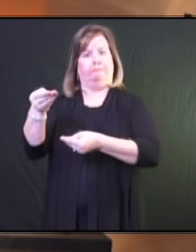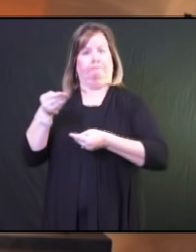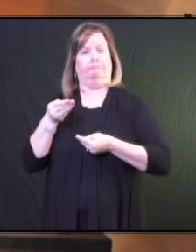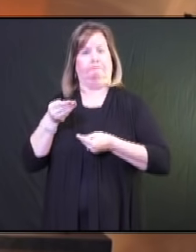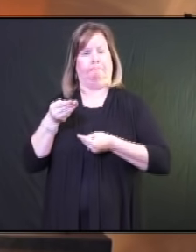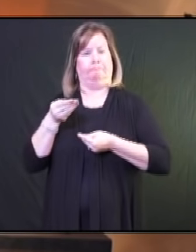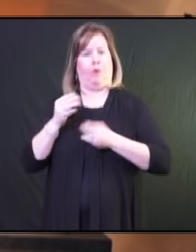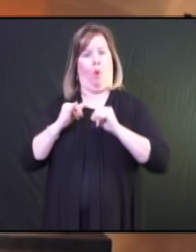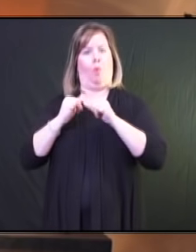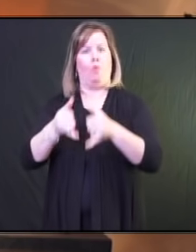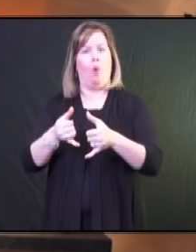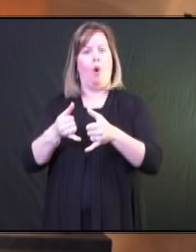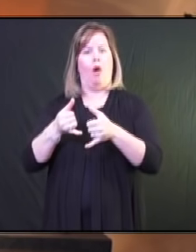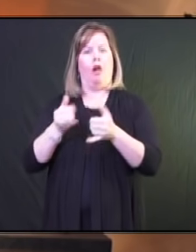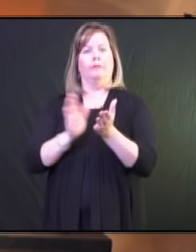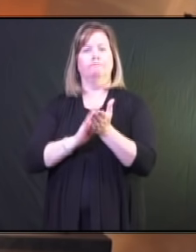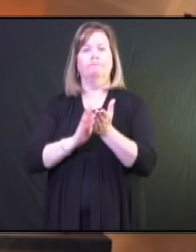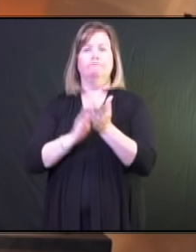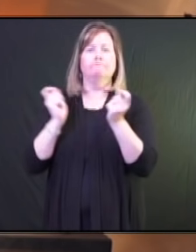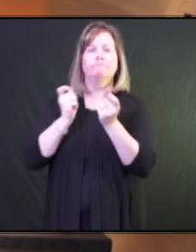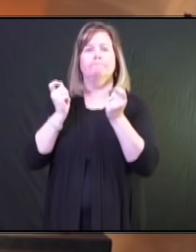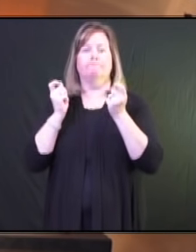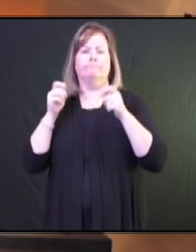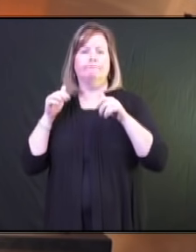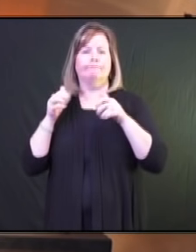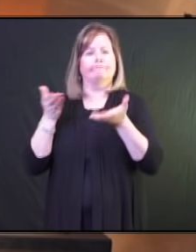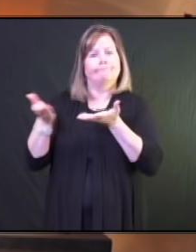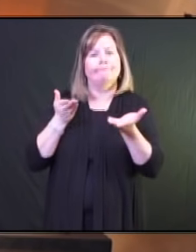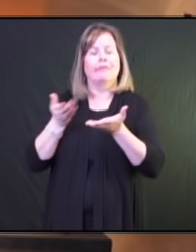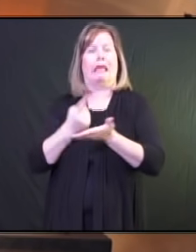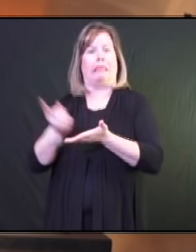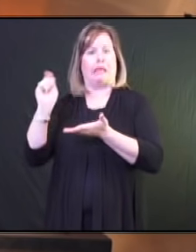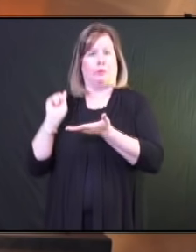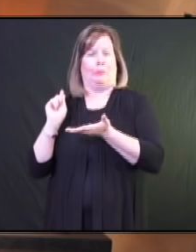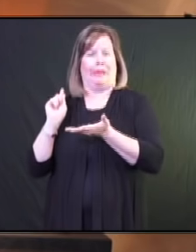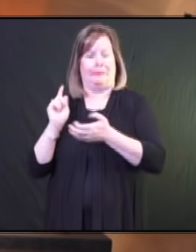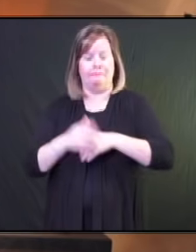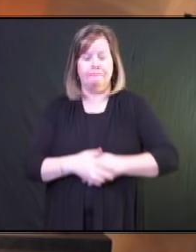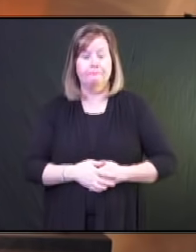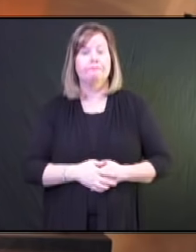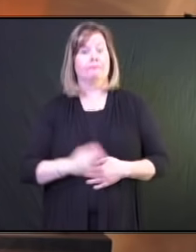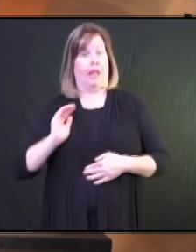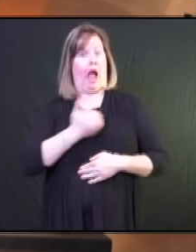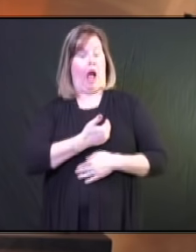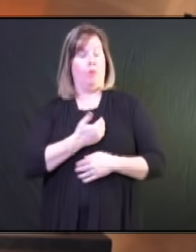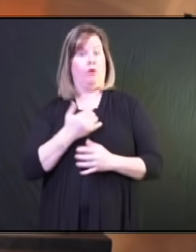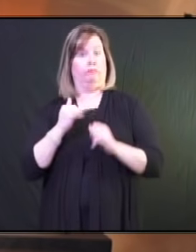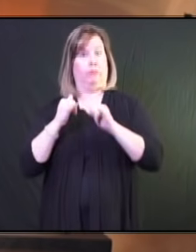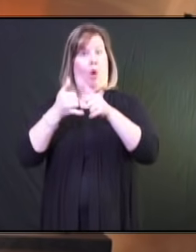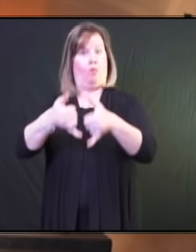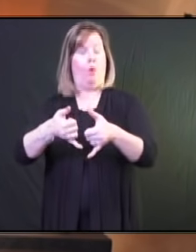at the Capitol. It's an award that we at the Kent County Health Department received